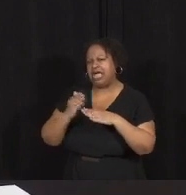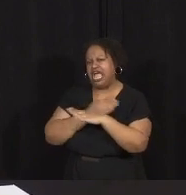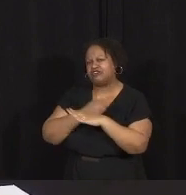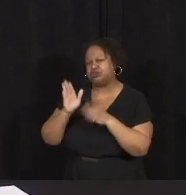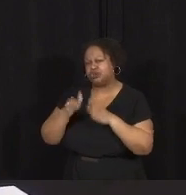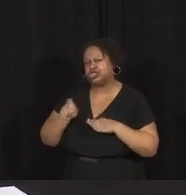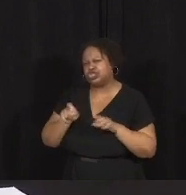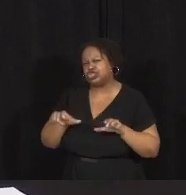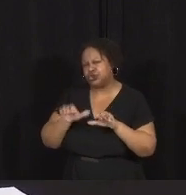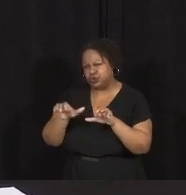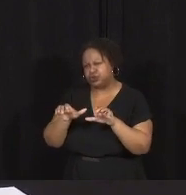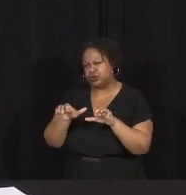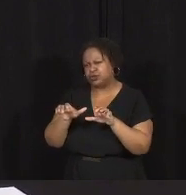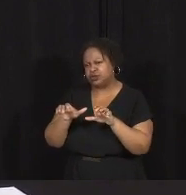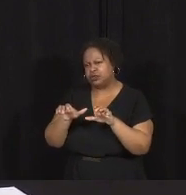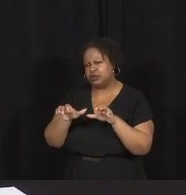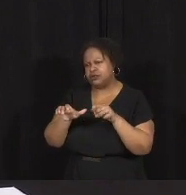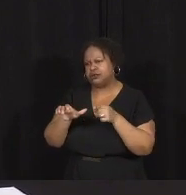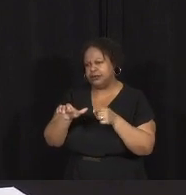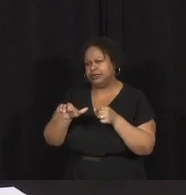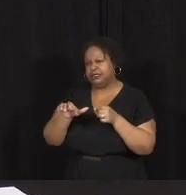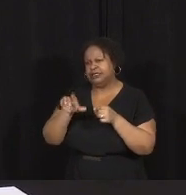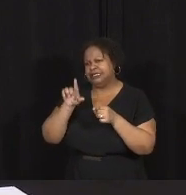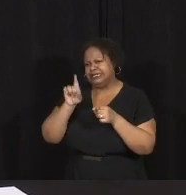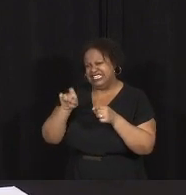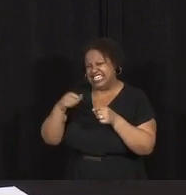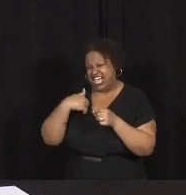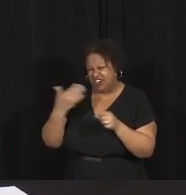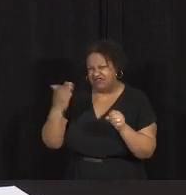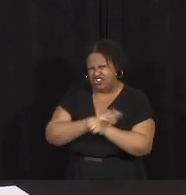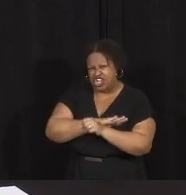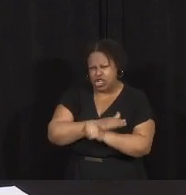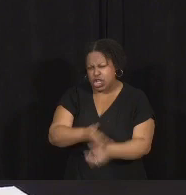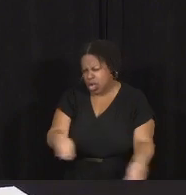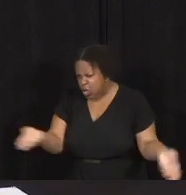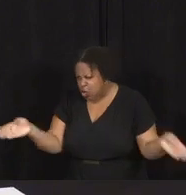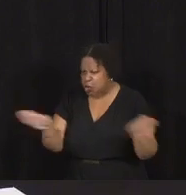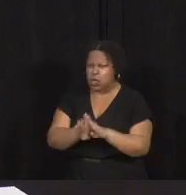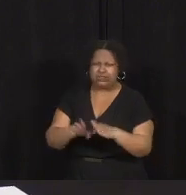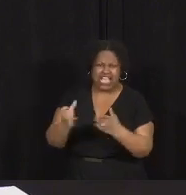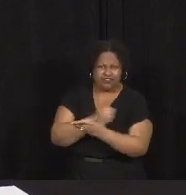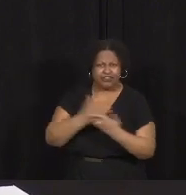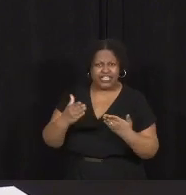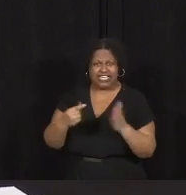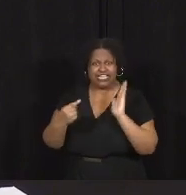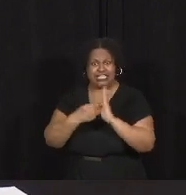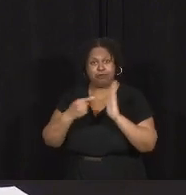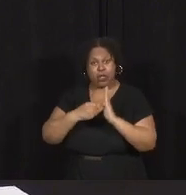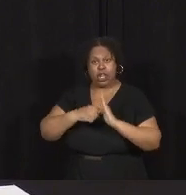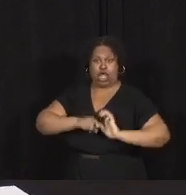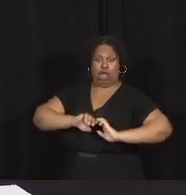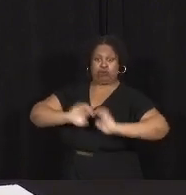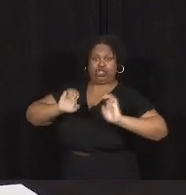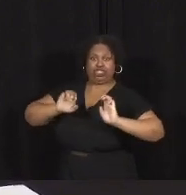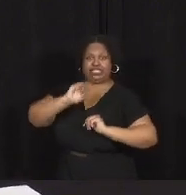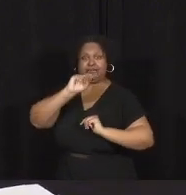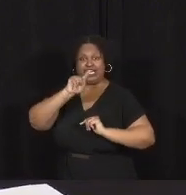there need to be a full-on lockdown? Do the Emergency Measures Act need to be put in place?